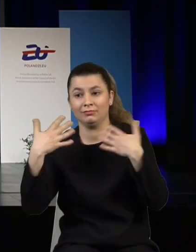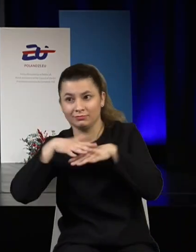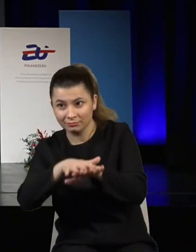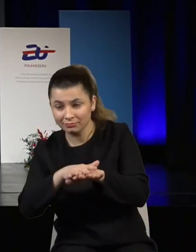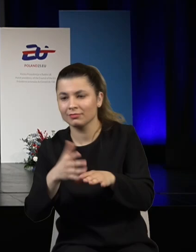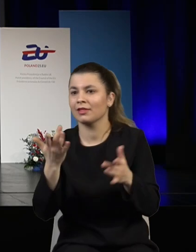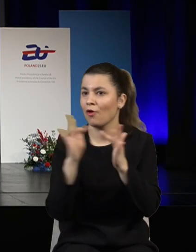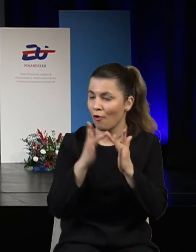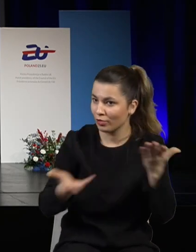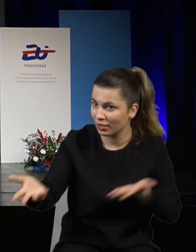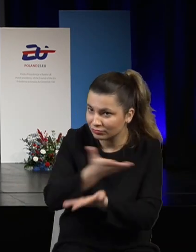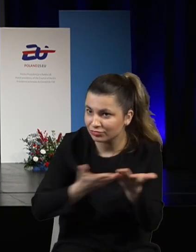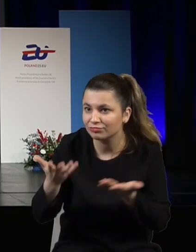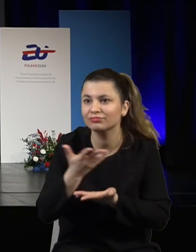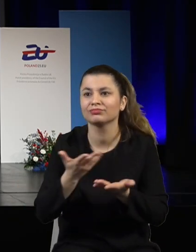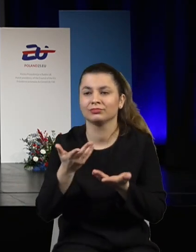Yes, thank you very much.